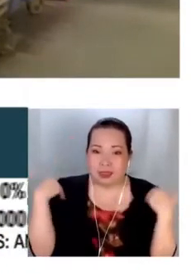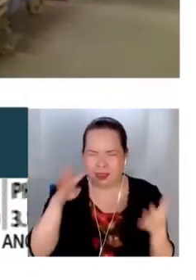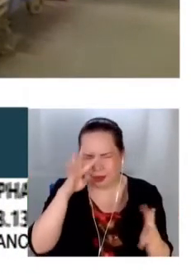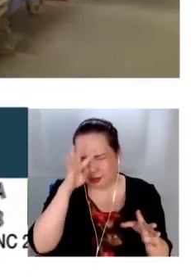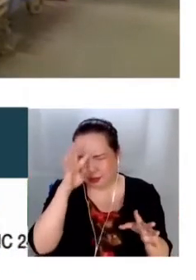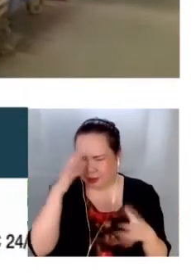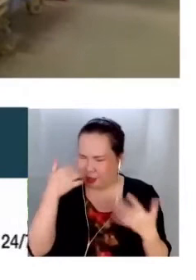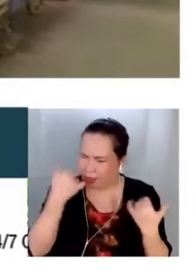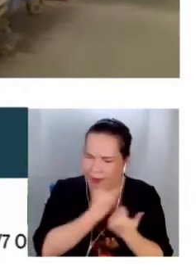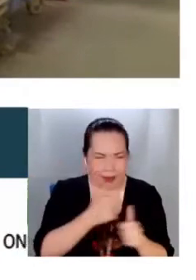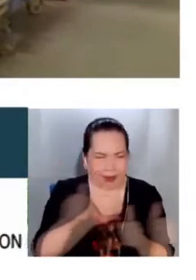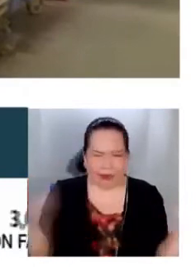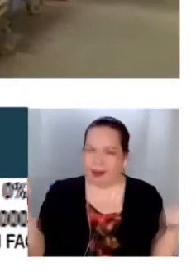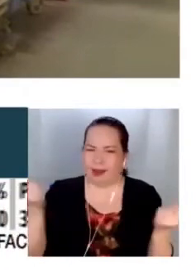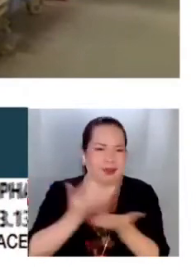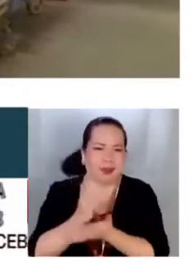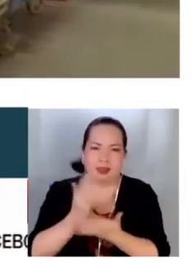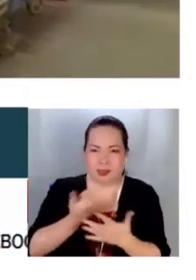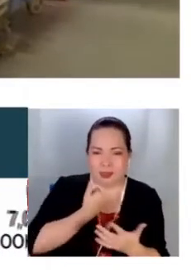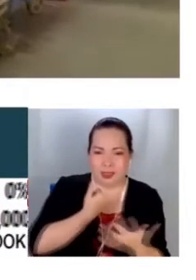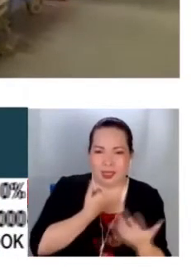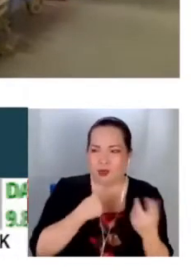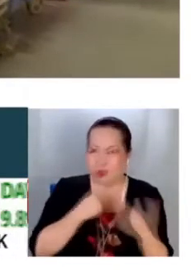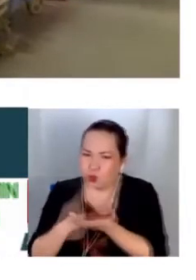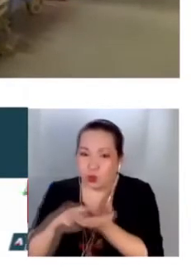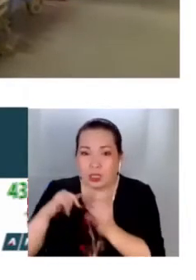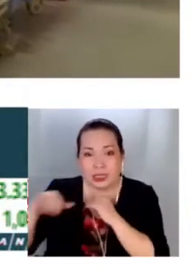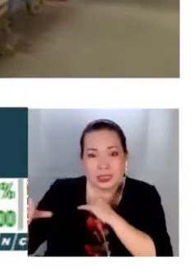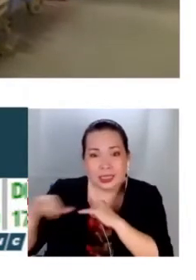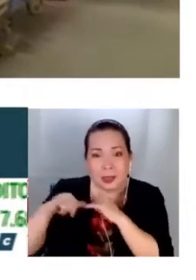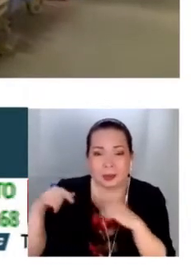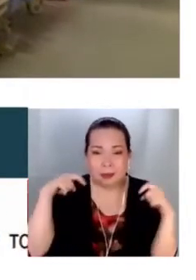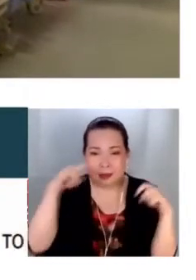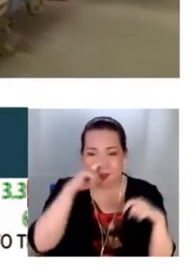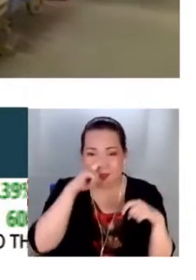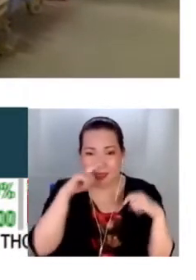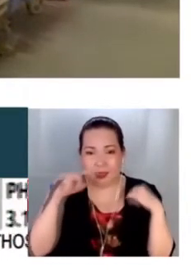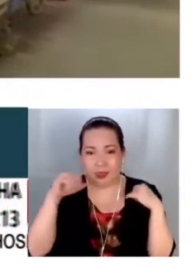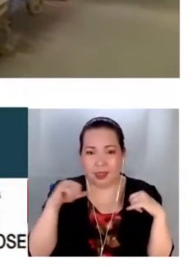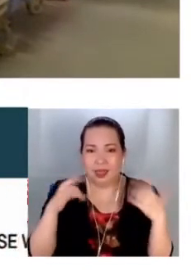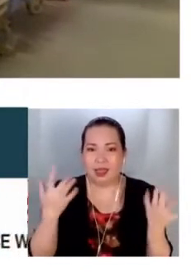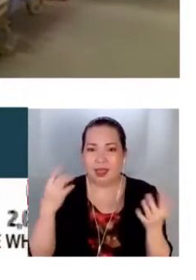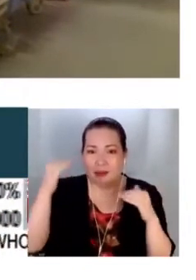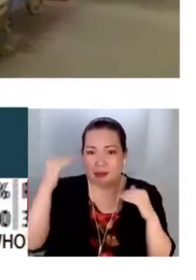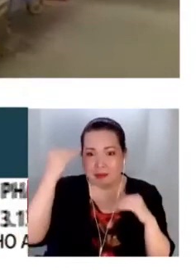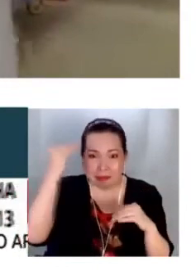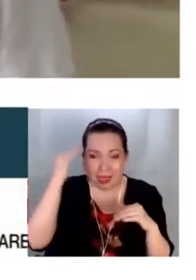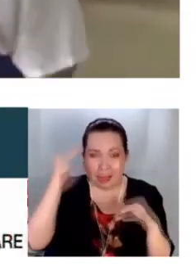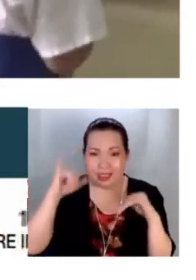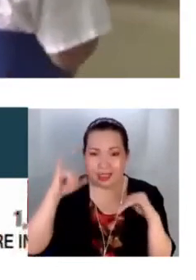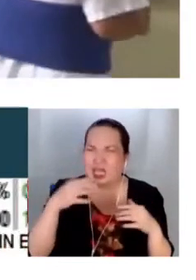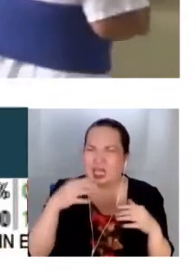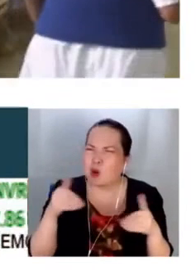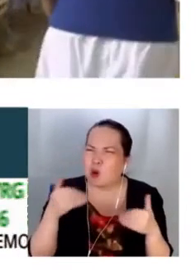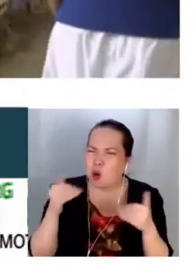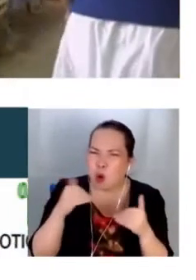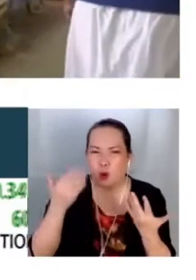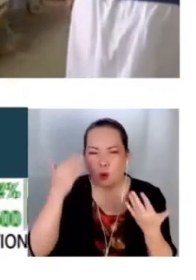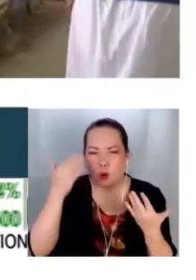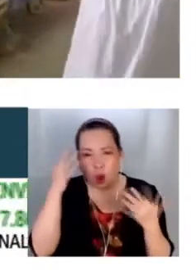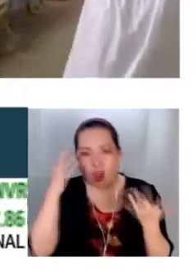with these situations themselves, talking to each other. You know, they have the same level of knowledge about